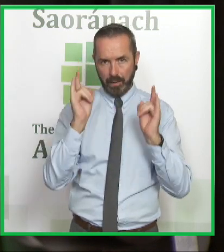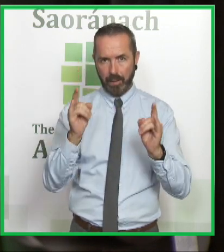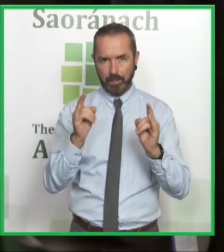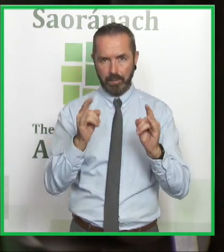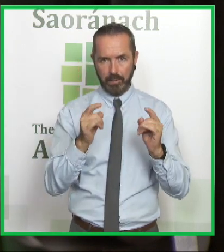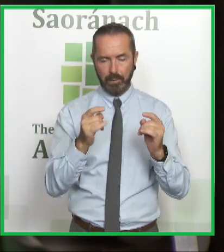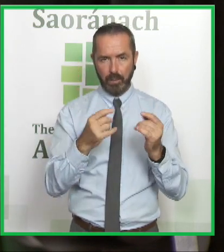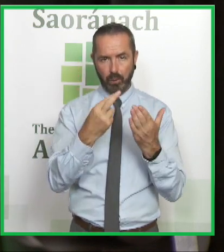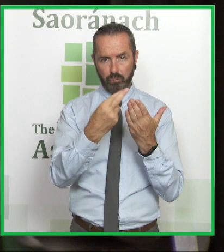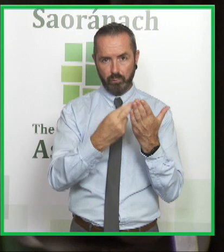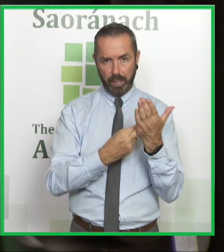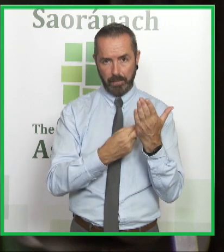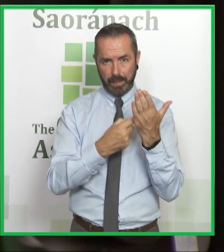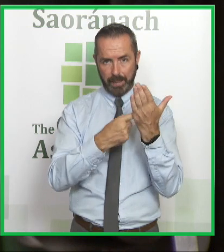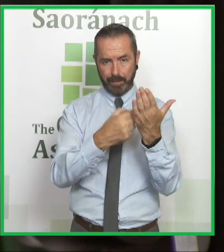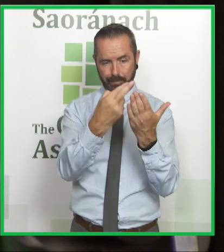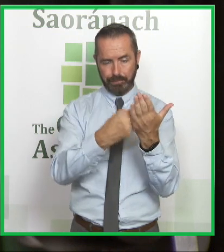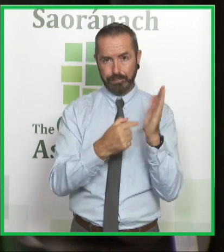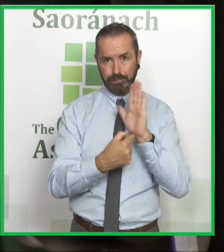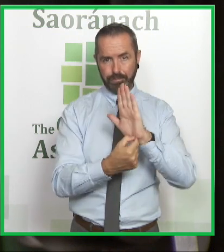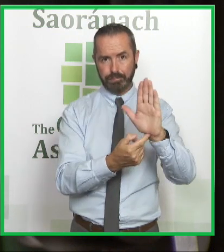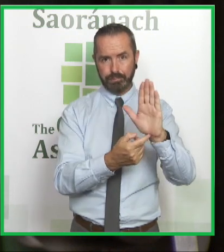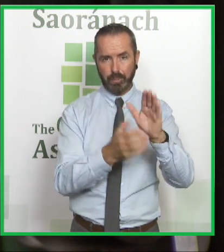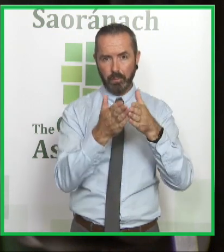important recommendations relevant to the Assembly's work.